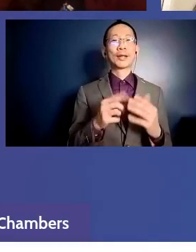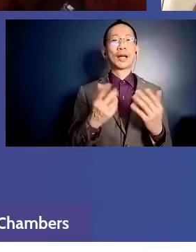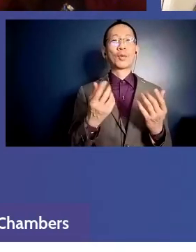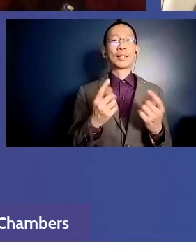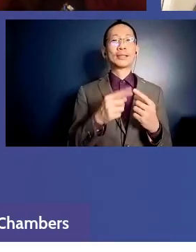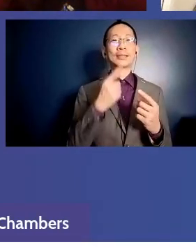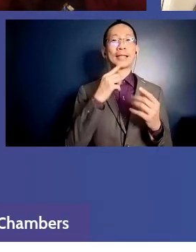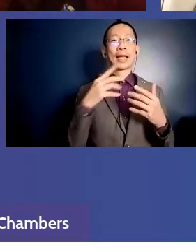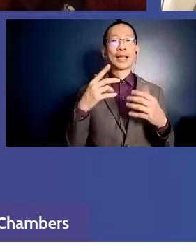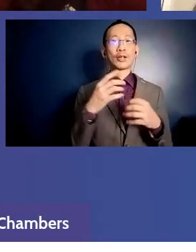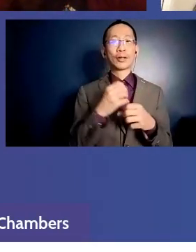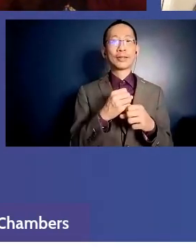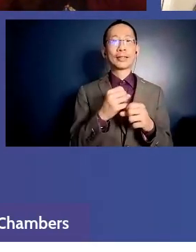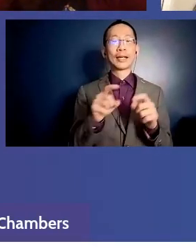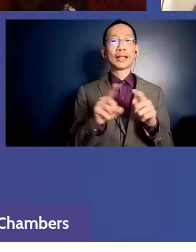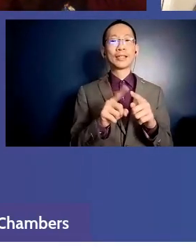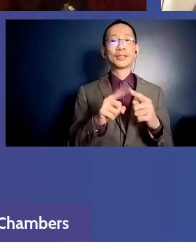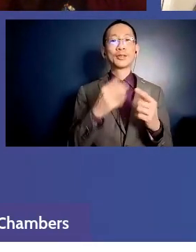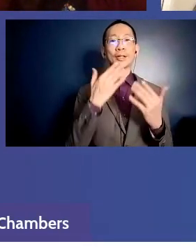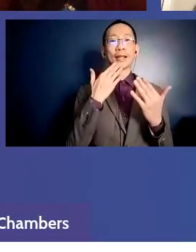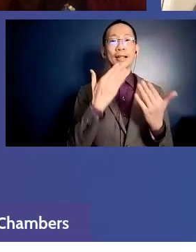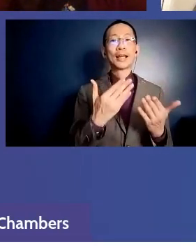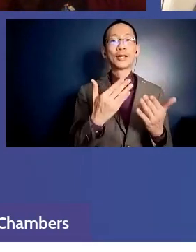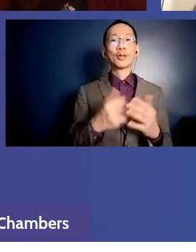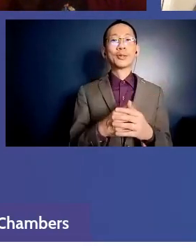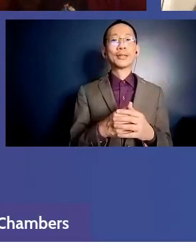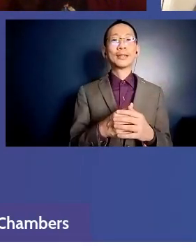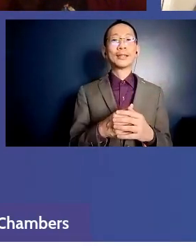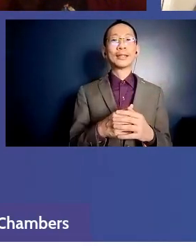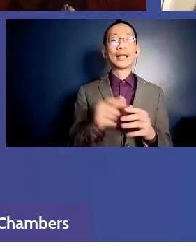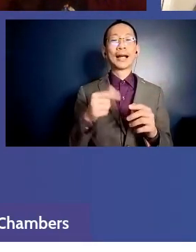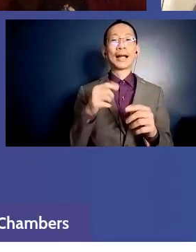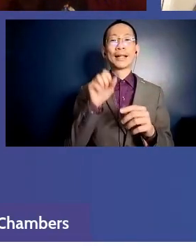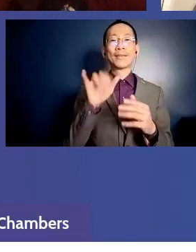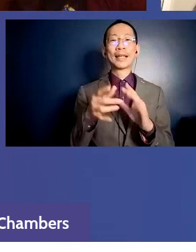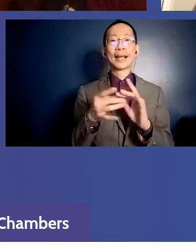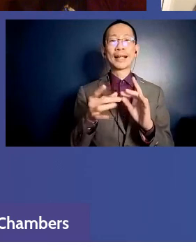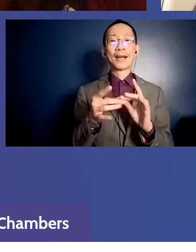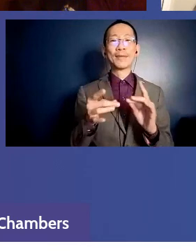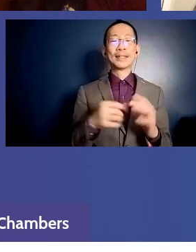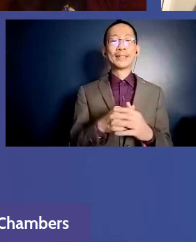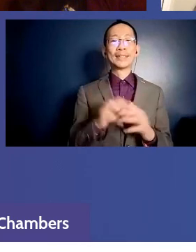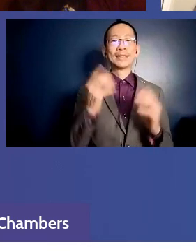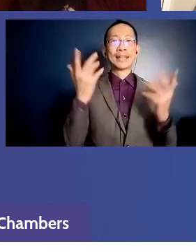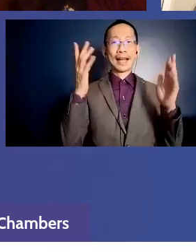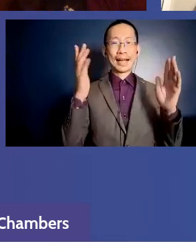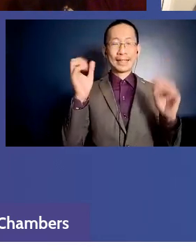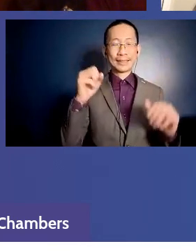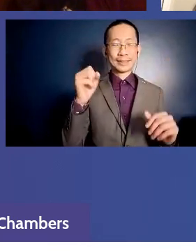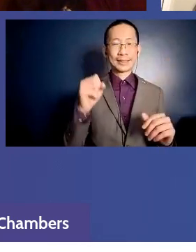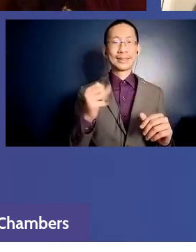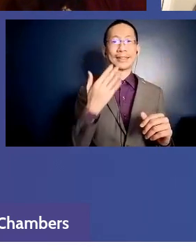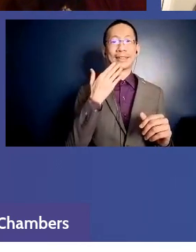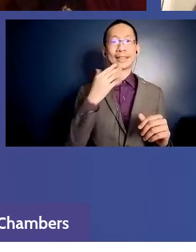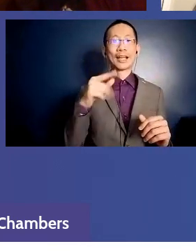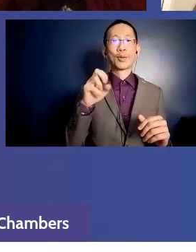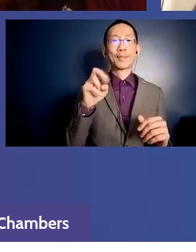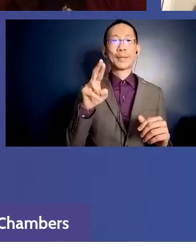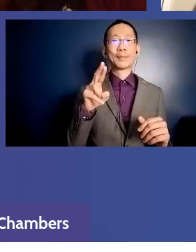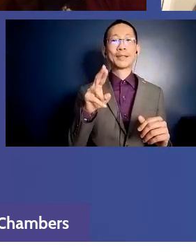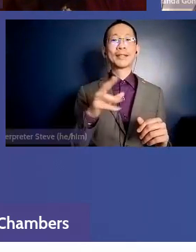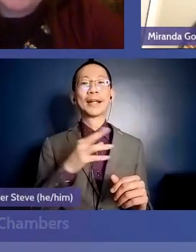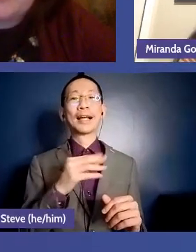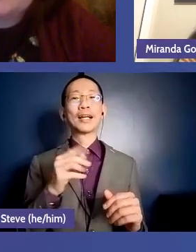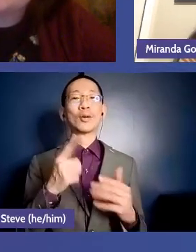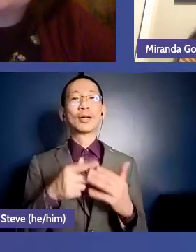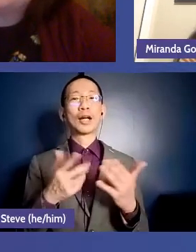say in closing, in addition to that, thank you. And I love that comment. Yes. Thank you, Pepper. So